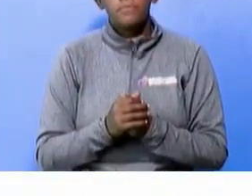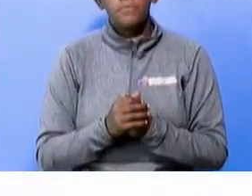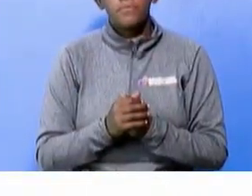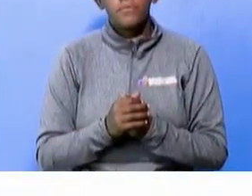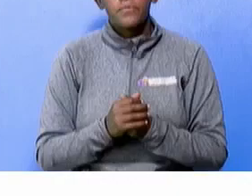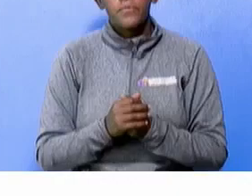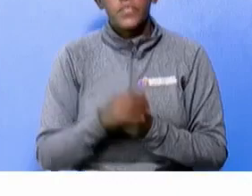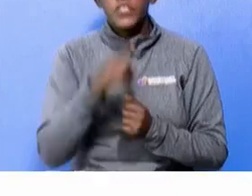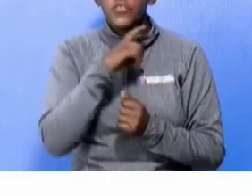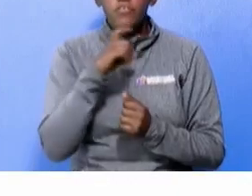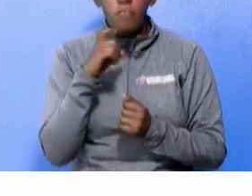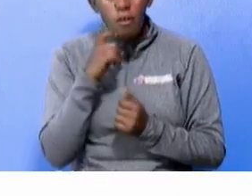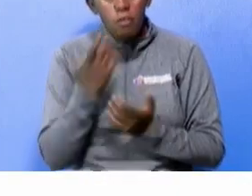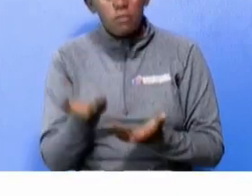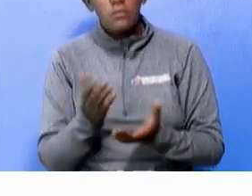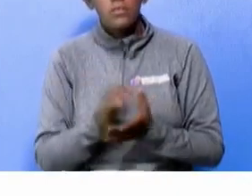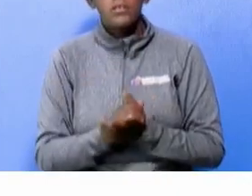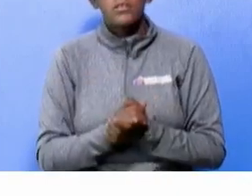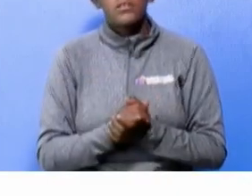dry.